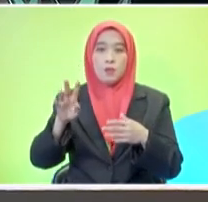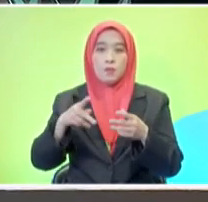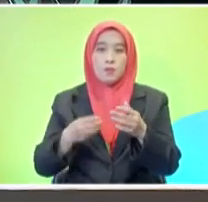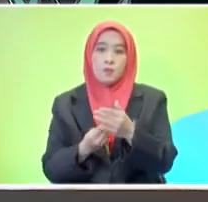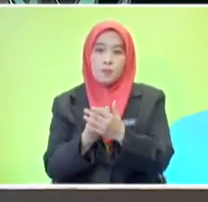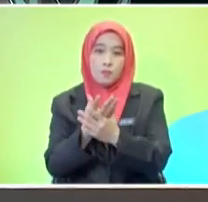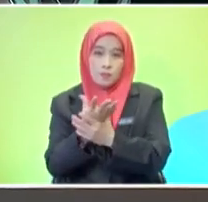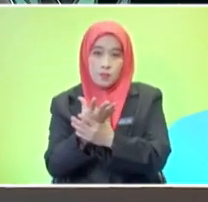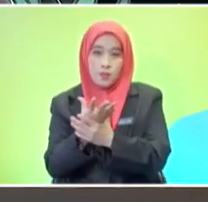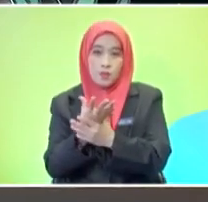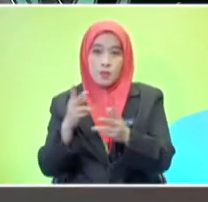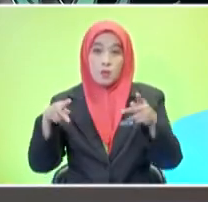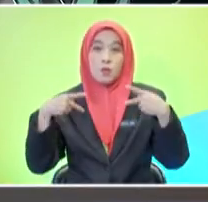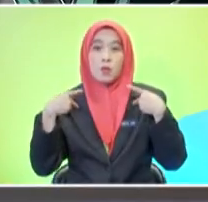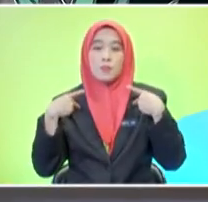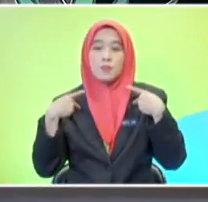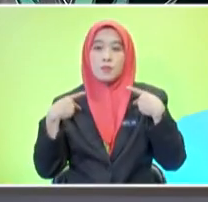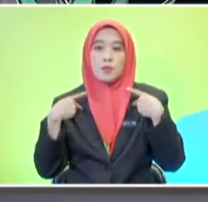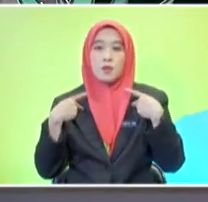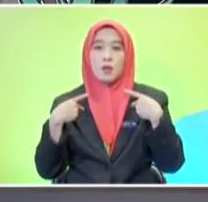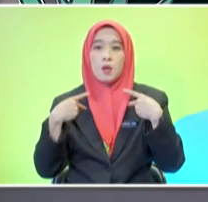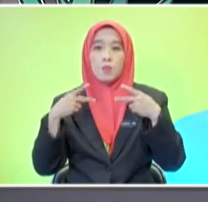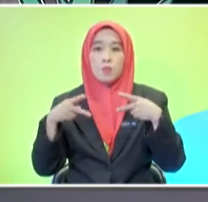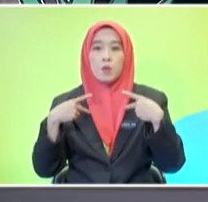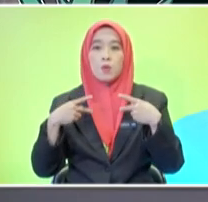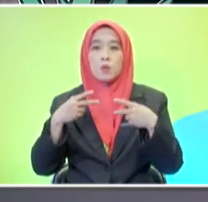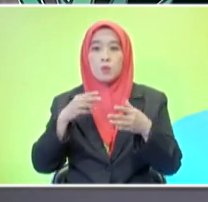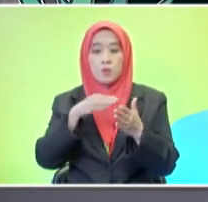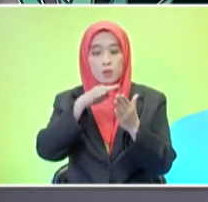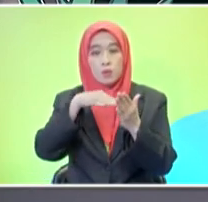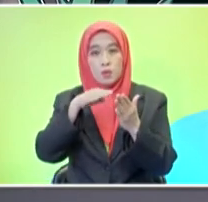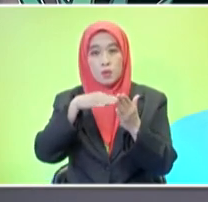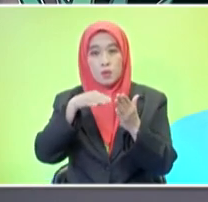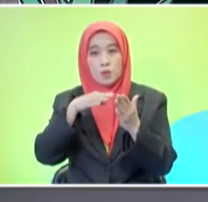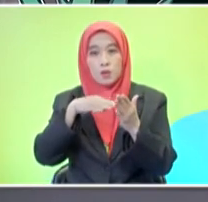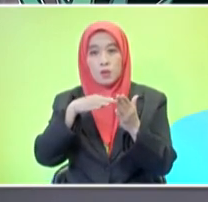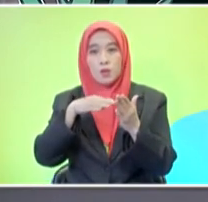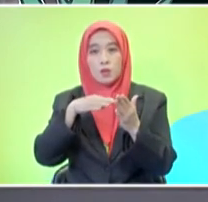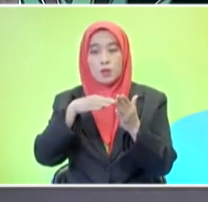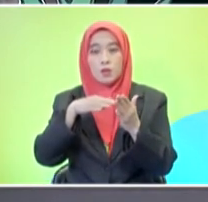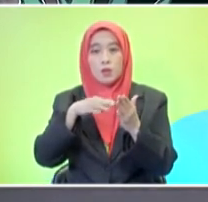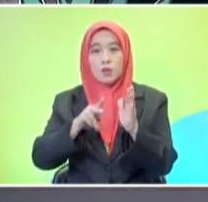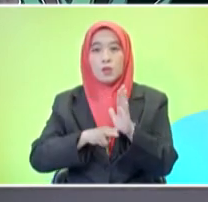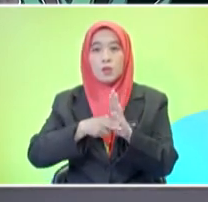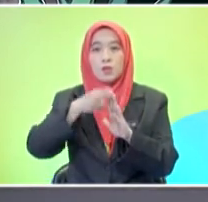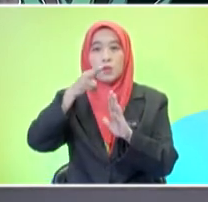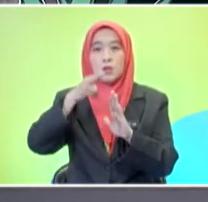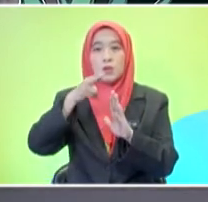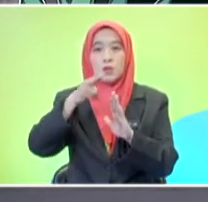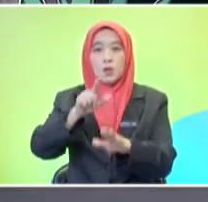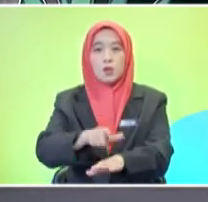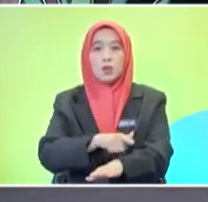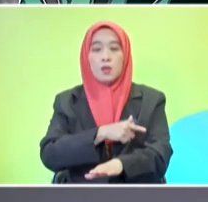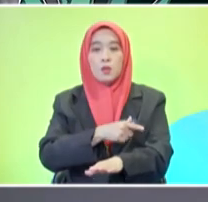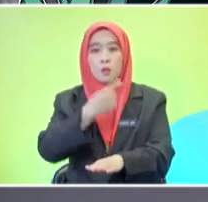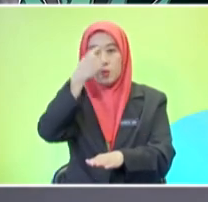it is. And after that, we need to monitor the height of the plants for consecutive 3 weeks.